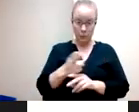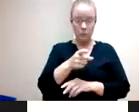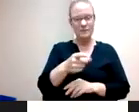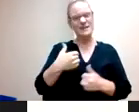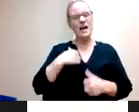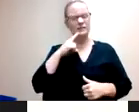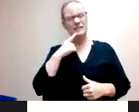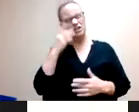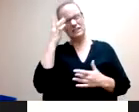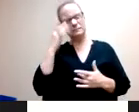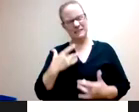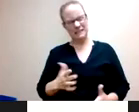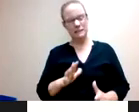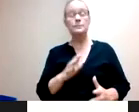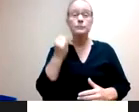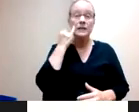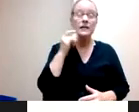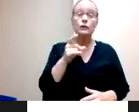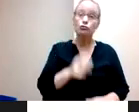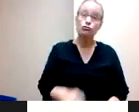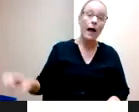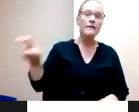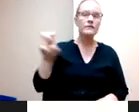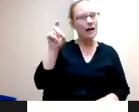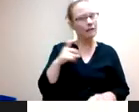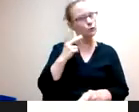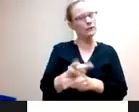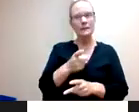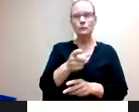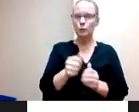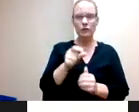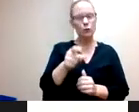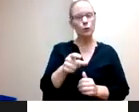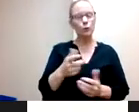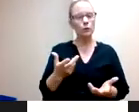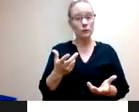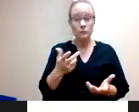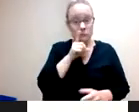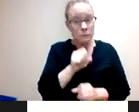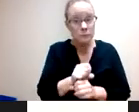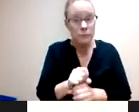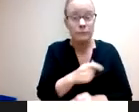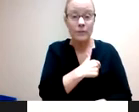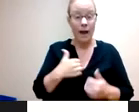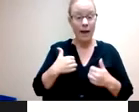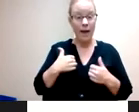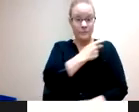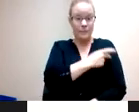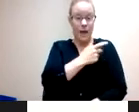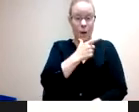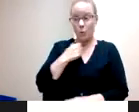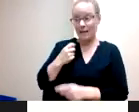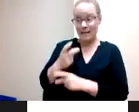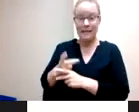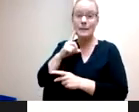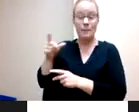you travel, it needs to be with you. That sounds kind of crazy, but I have patients who have a plastic clear sheet. It goes on their refrigerator.